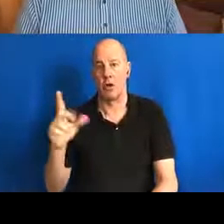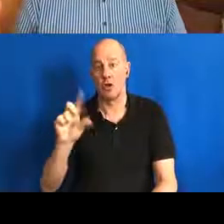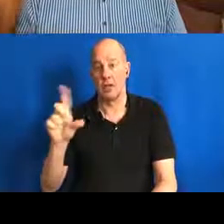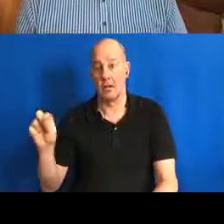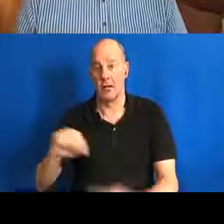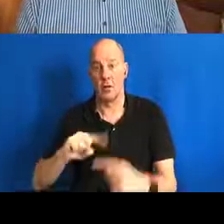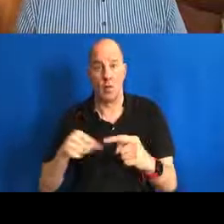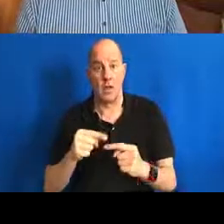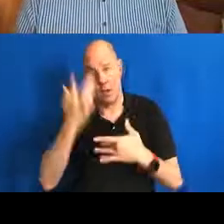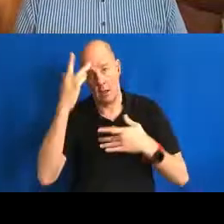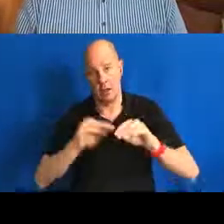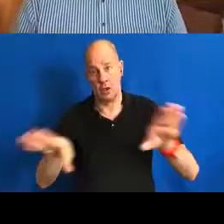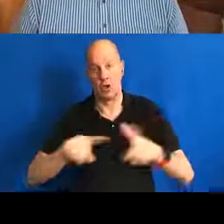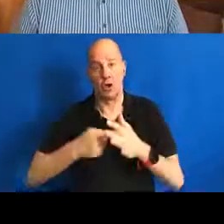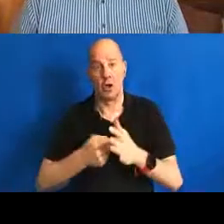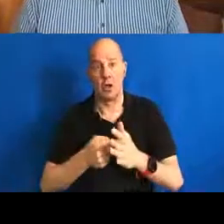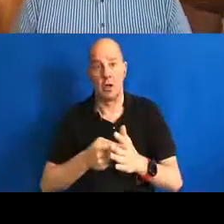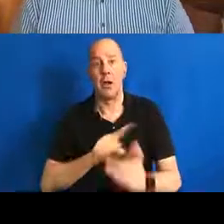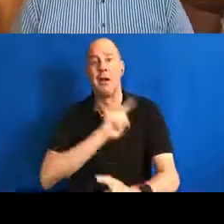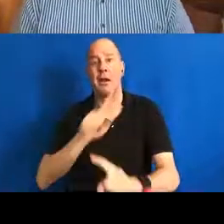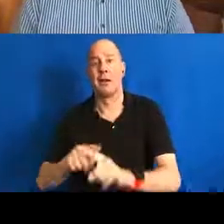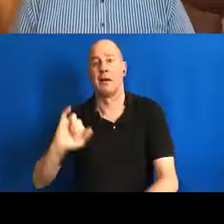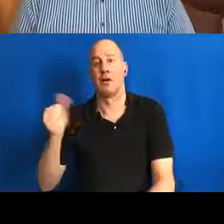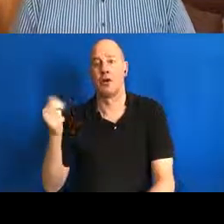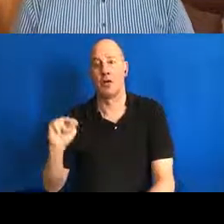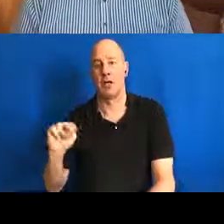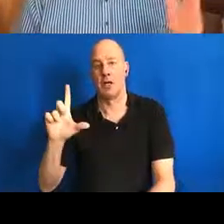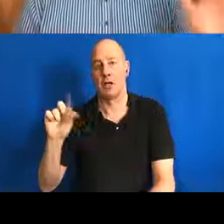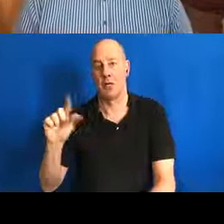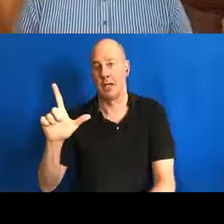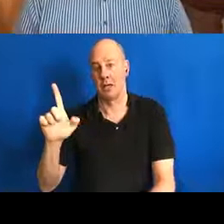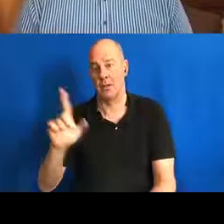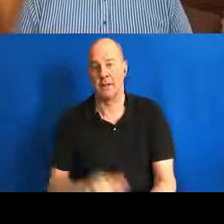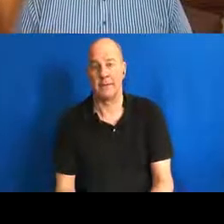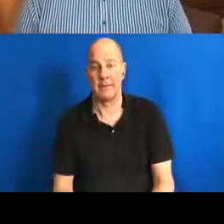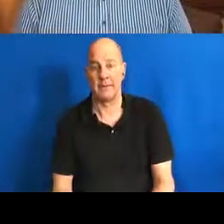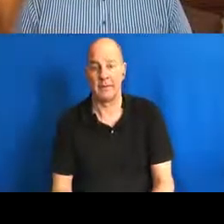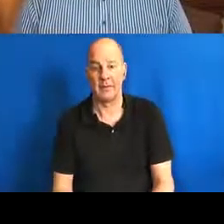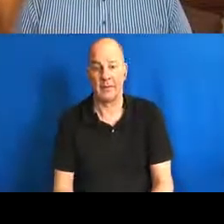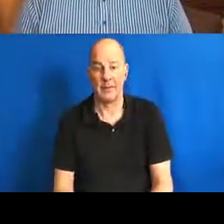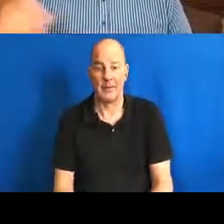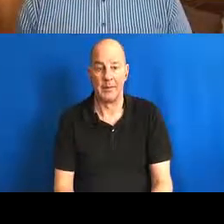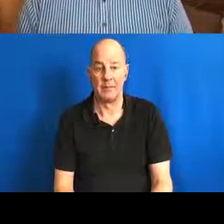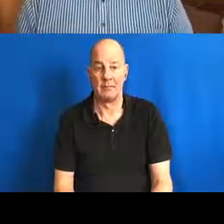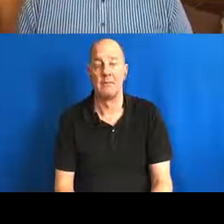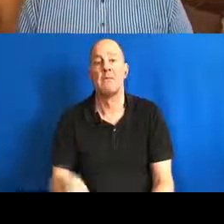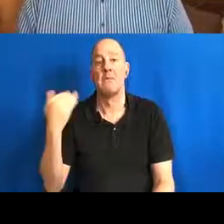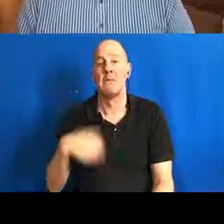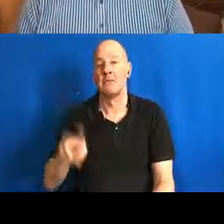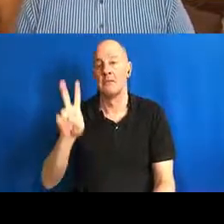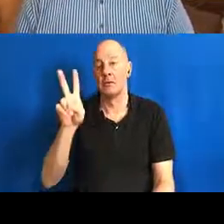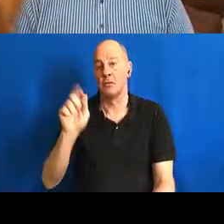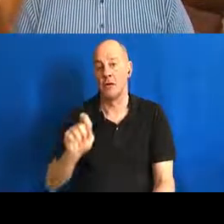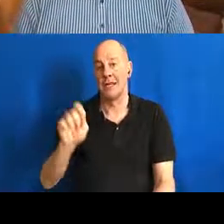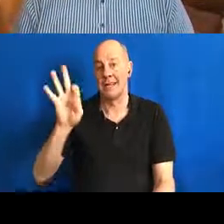started, and this January, from about $2.9 trillion to over